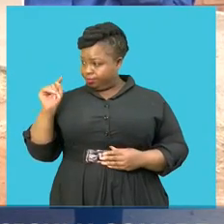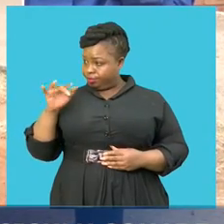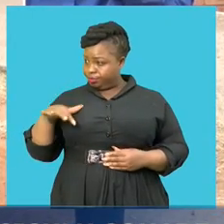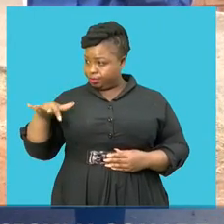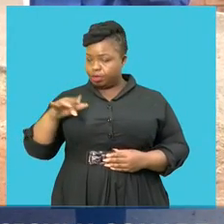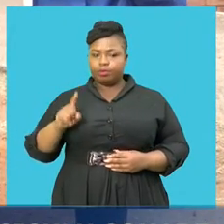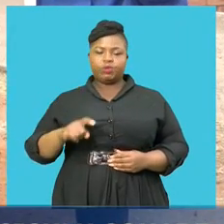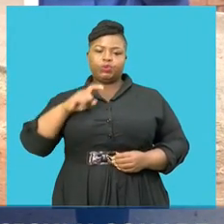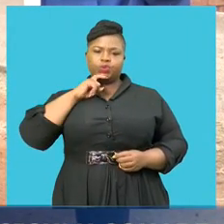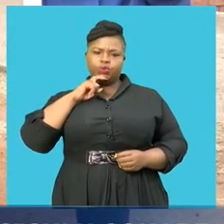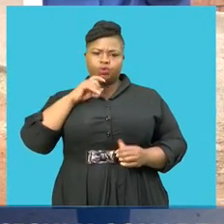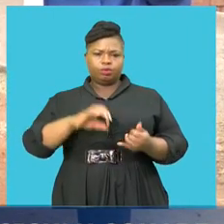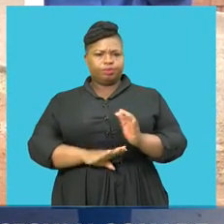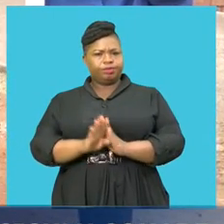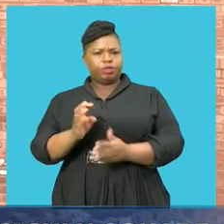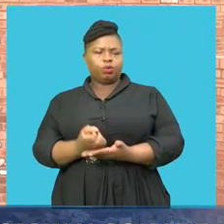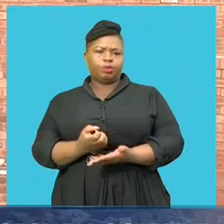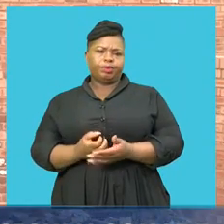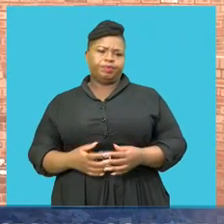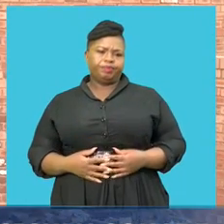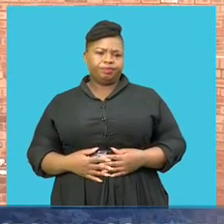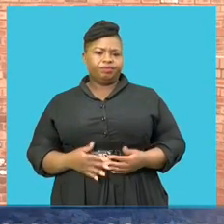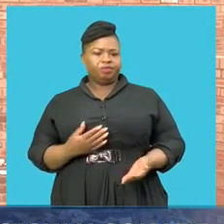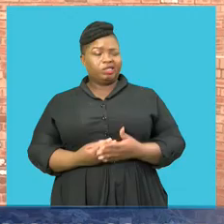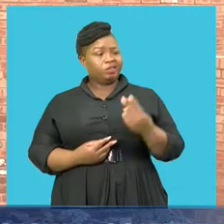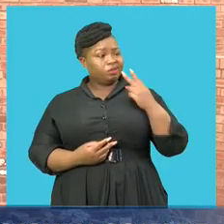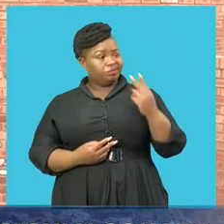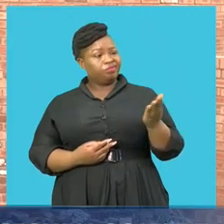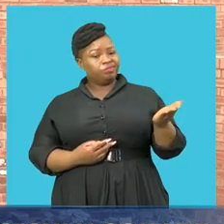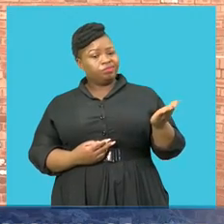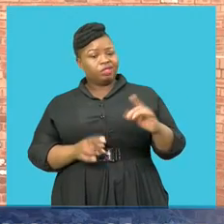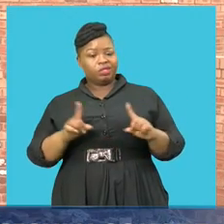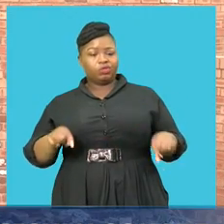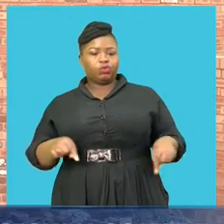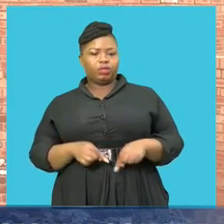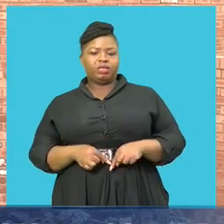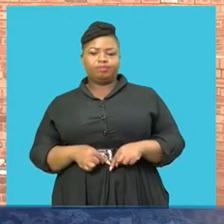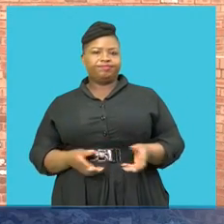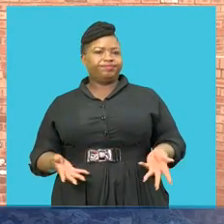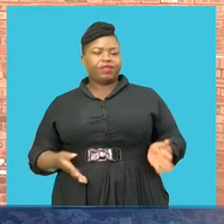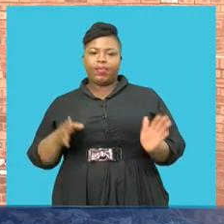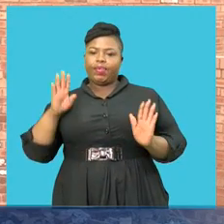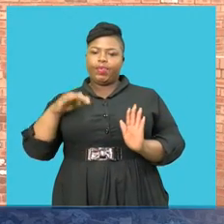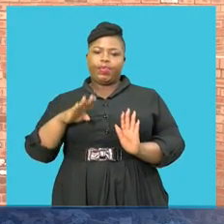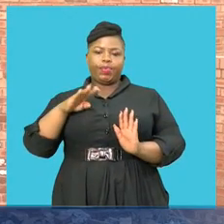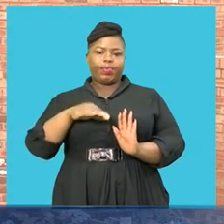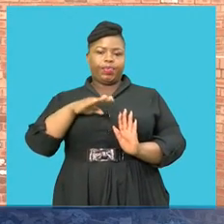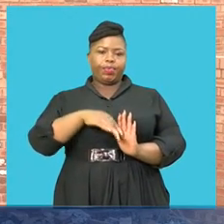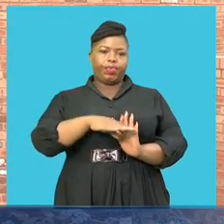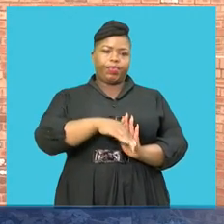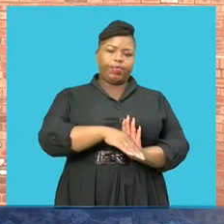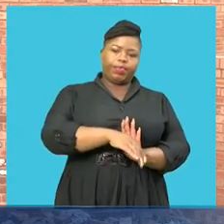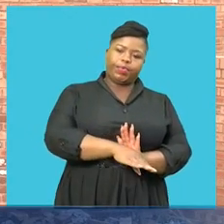kumele isetshenziswe ukufukula umnotho. You can see the square is basically deteriorating, moving